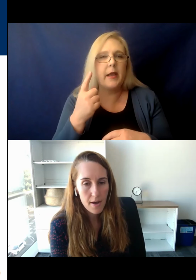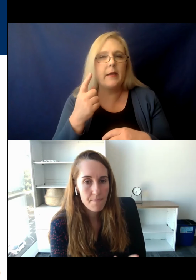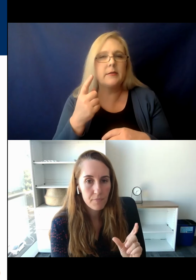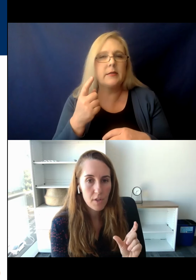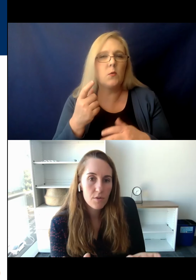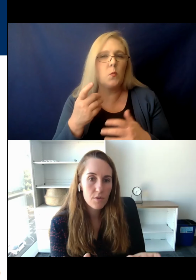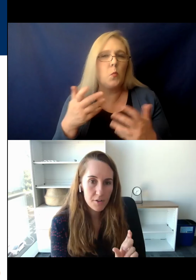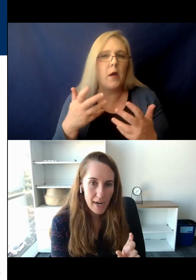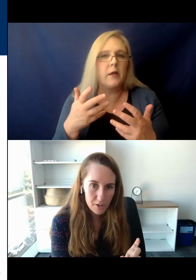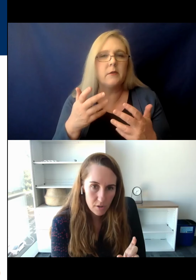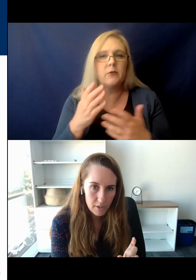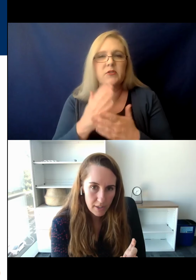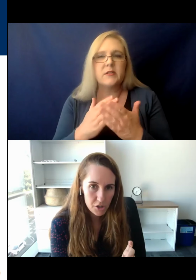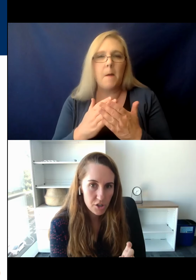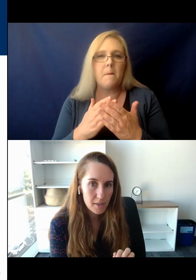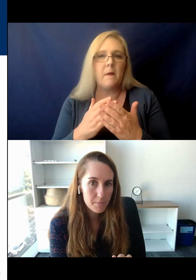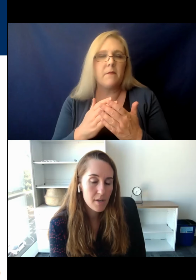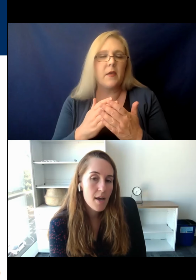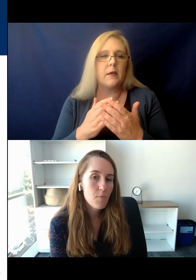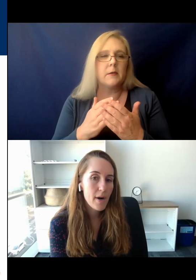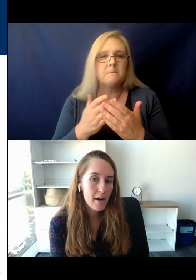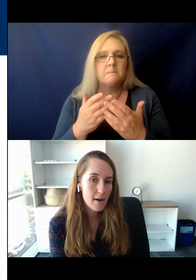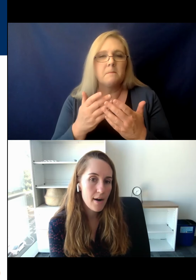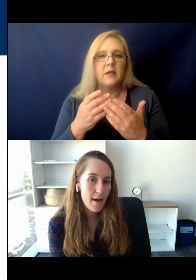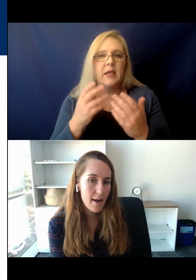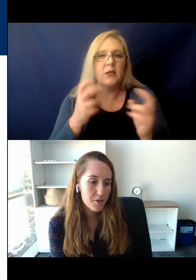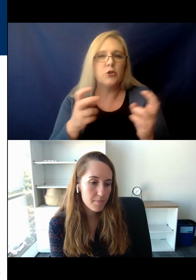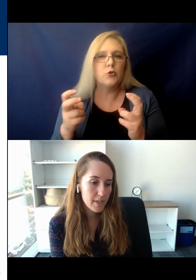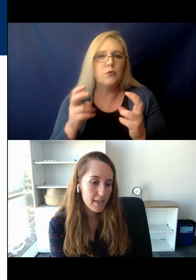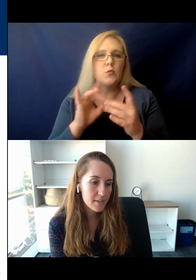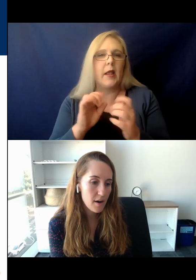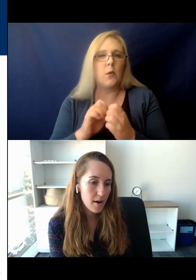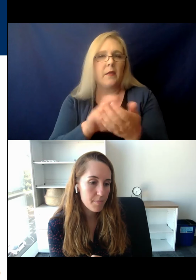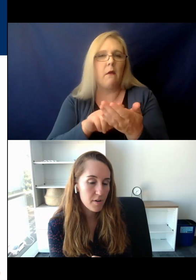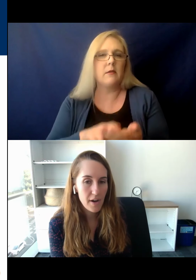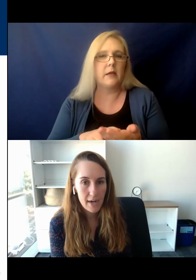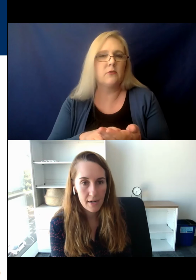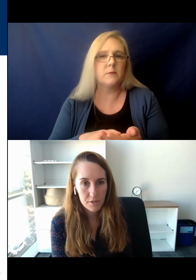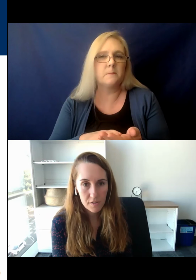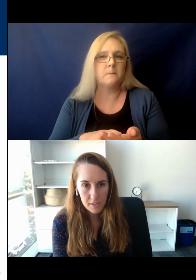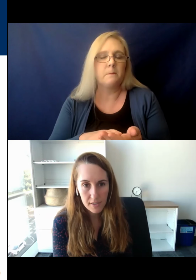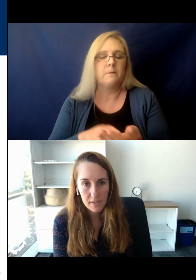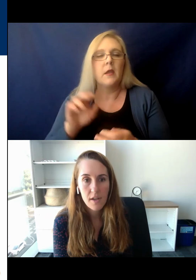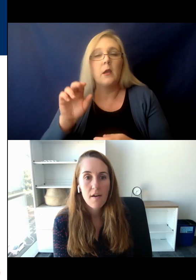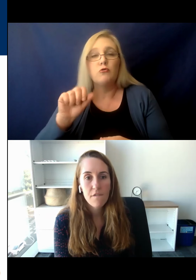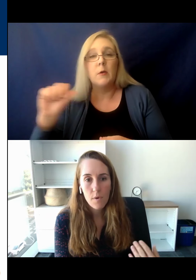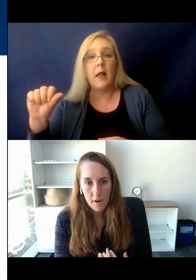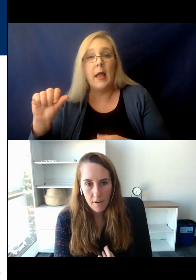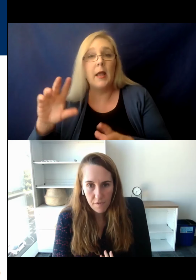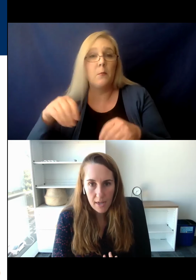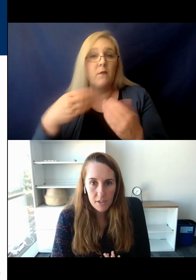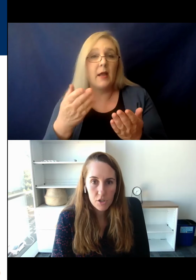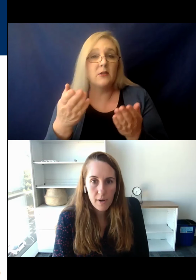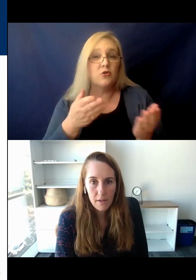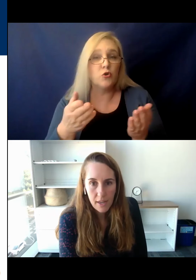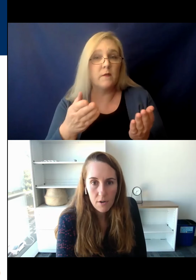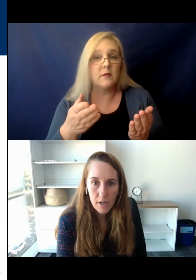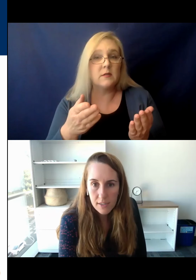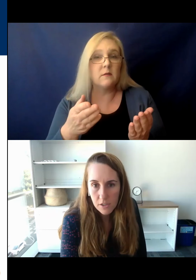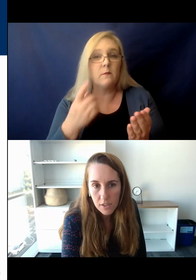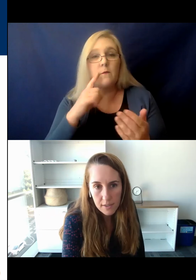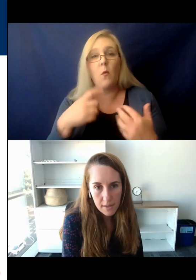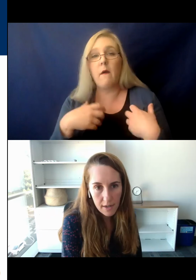of those contractual relationships where AAAs are providing services for a fee to